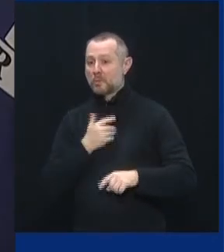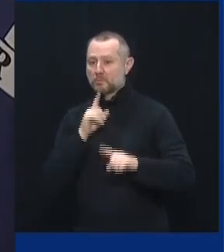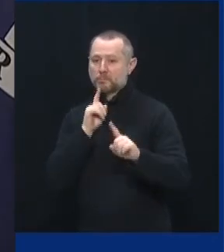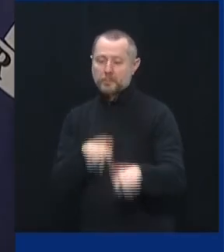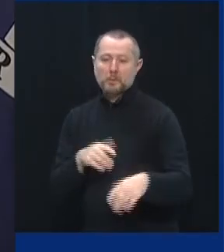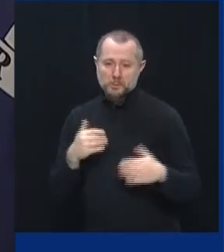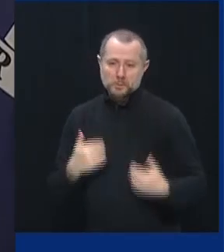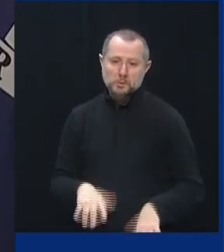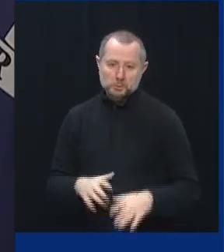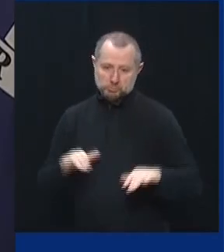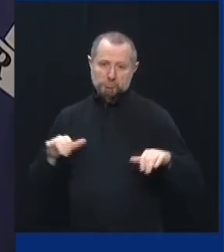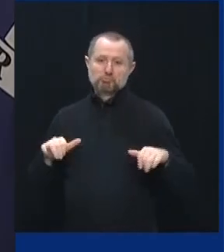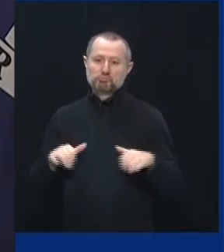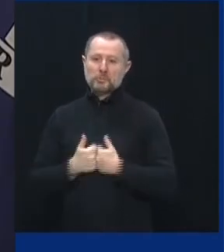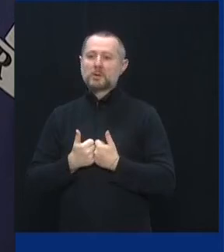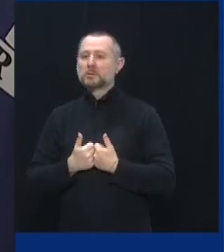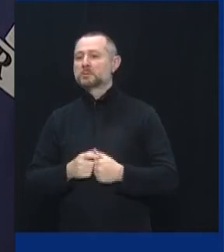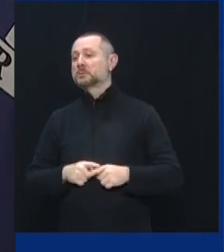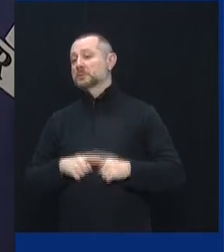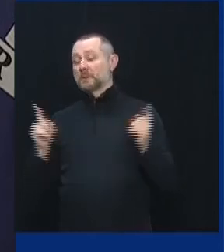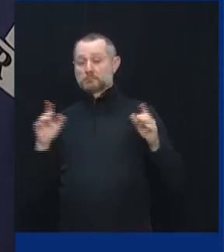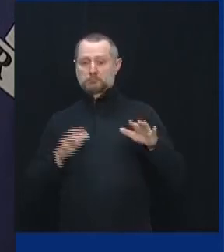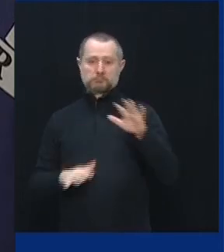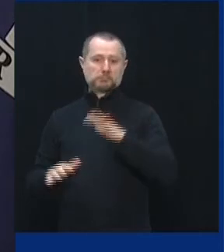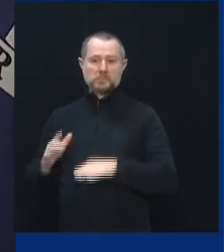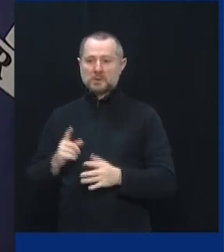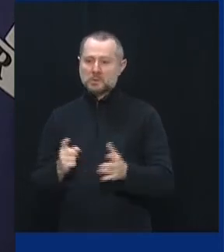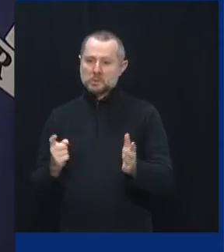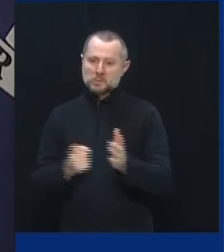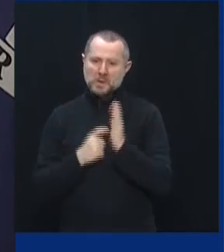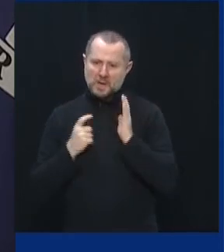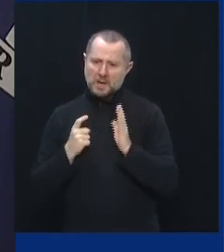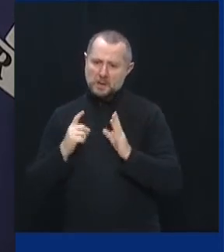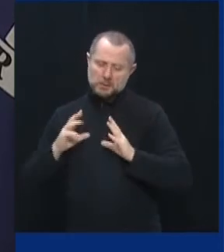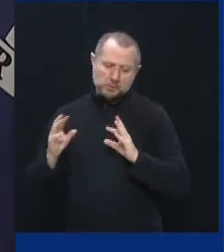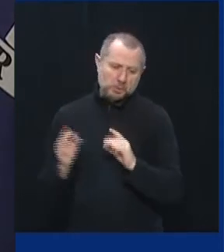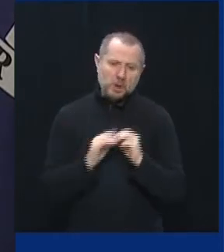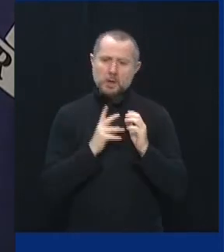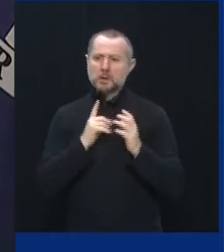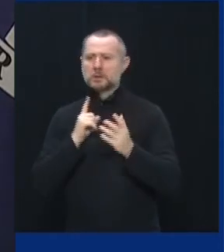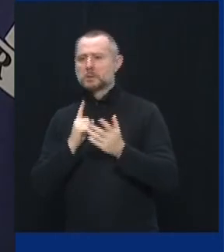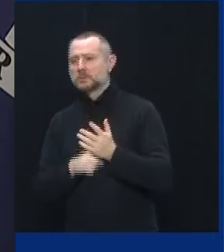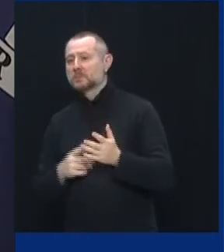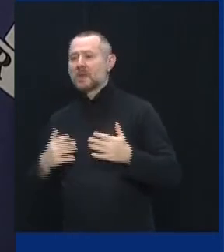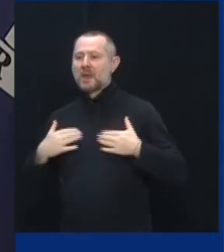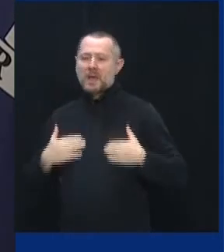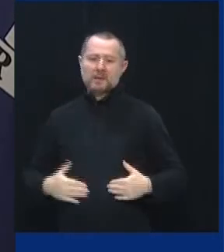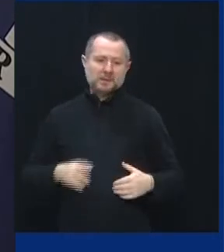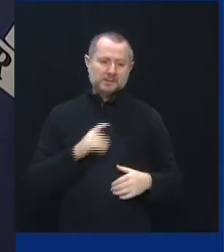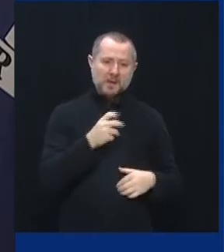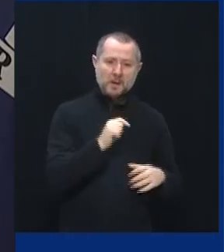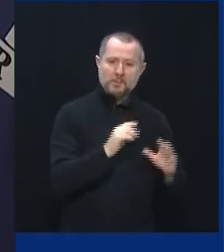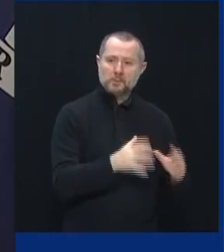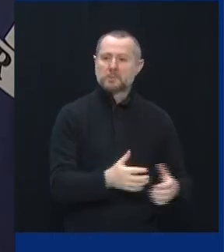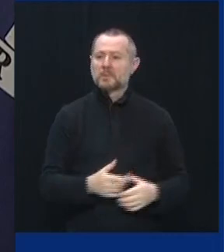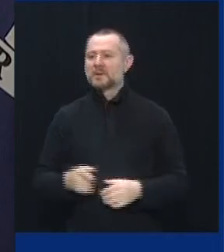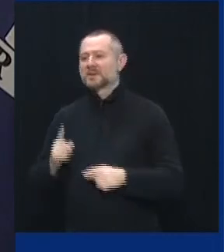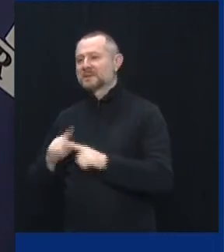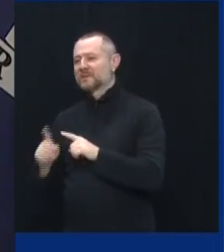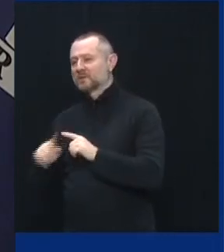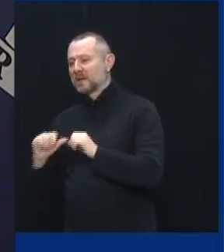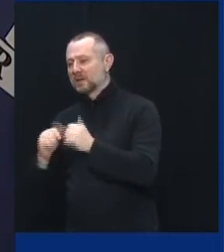It's collaborative, it's health departments, it's logistical agencies, it's all of the above. It's